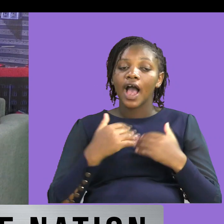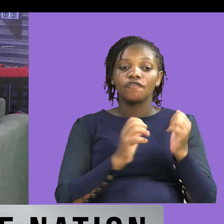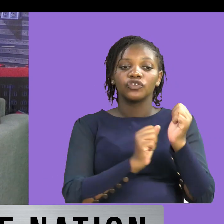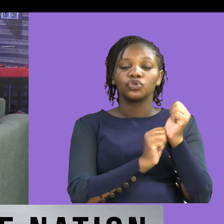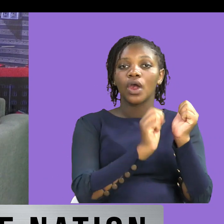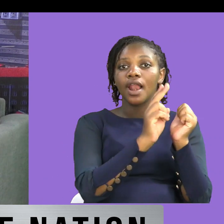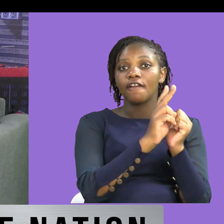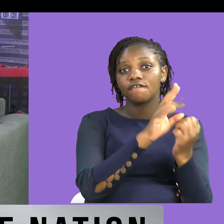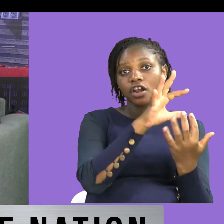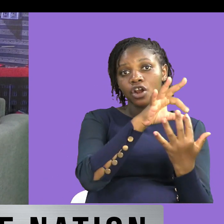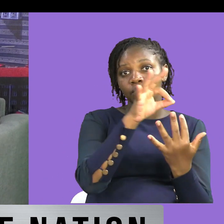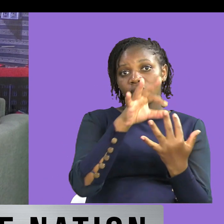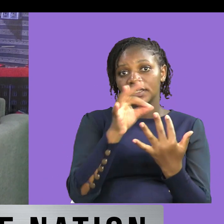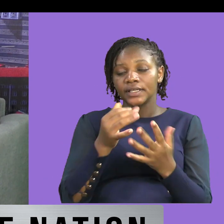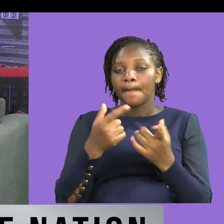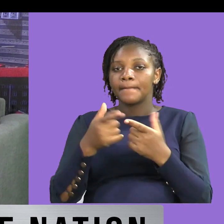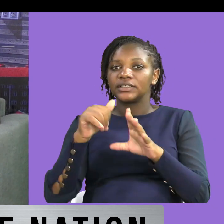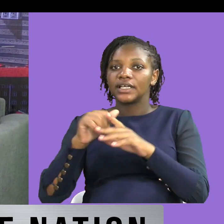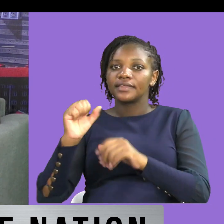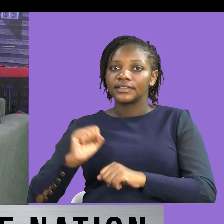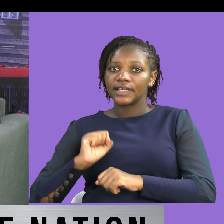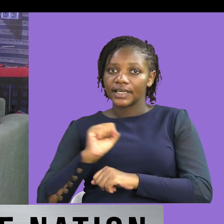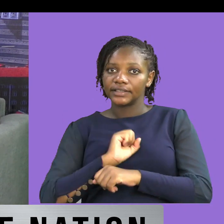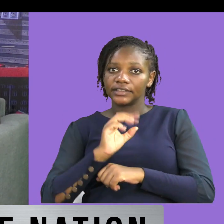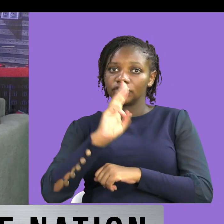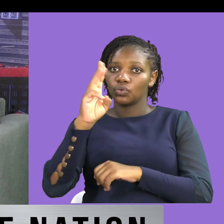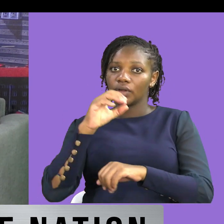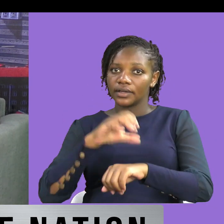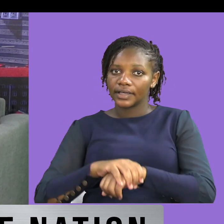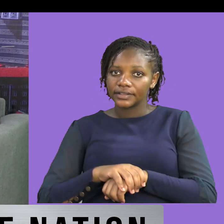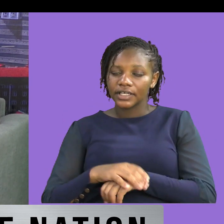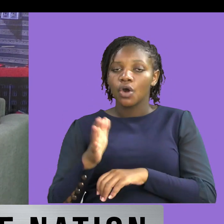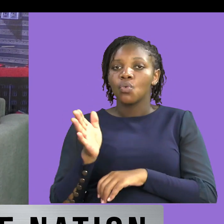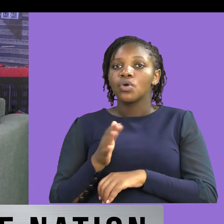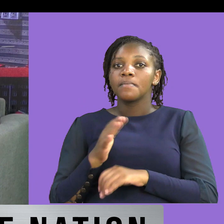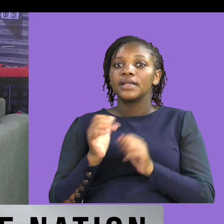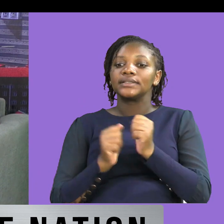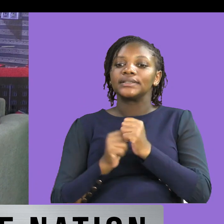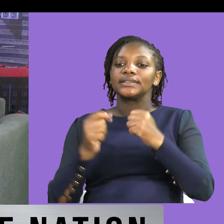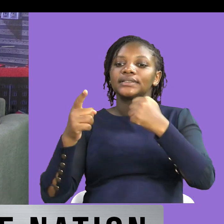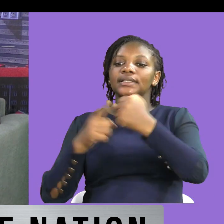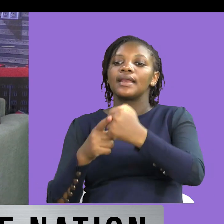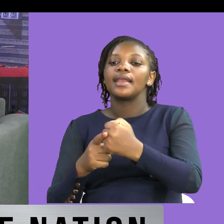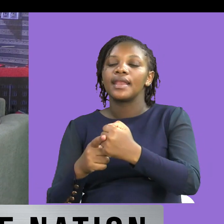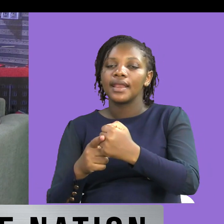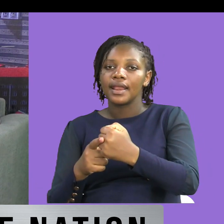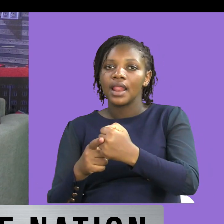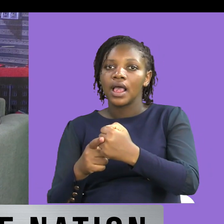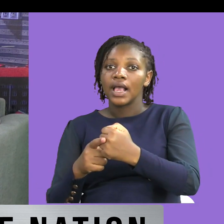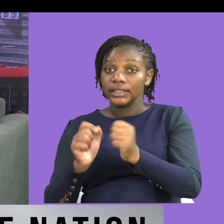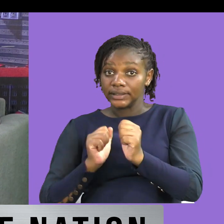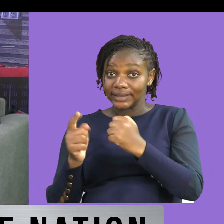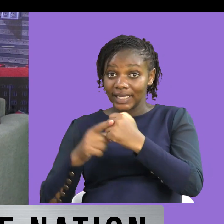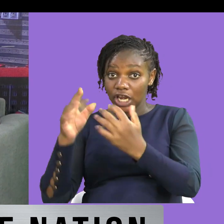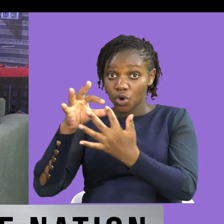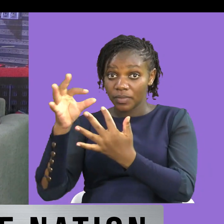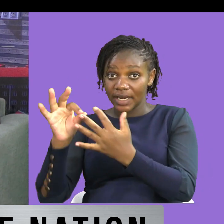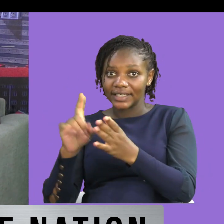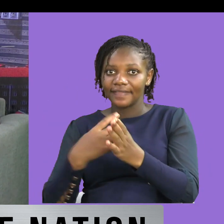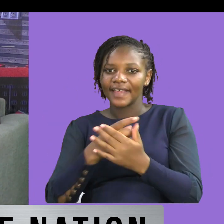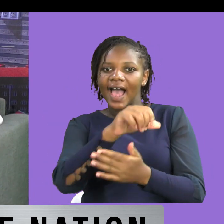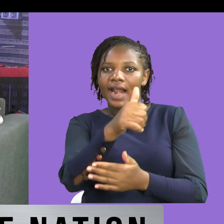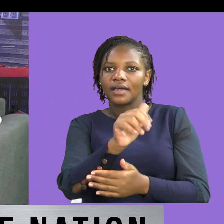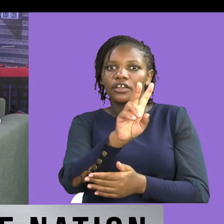Right. But in the Senate you're going to get women 16 nominees. And then you end up having another